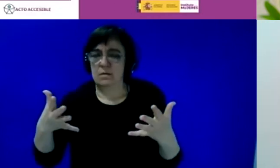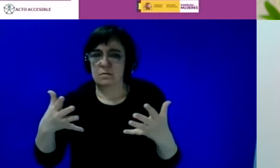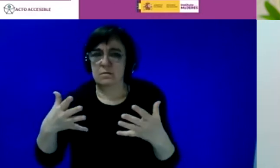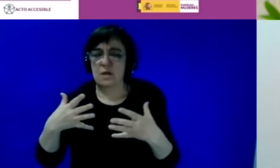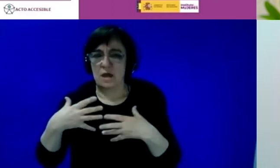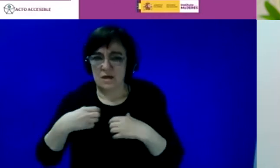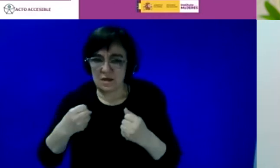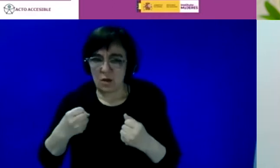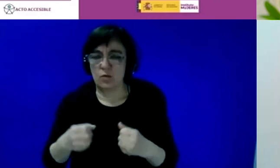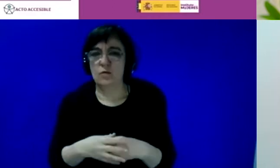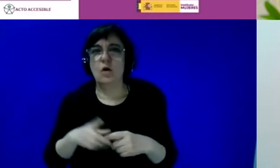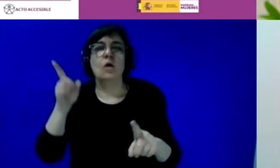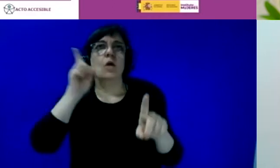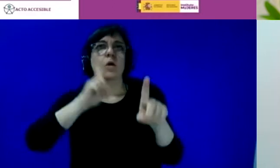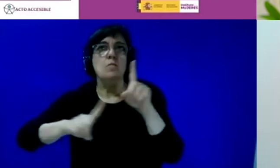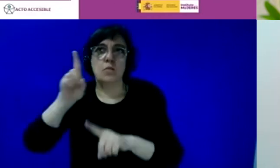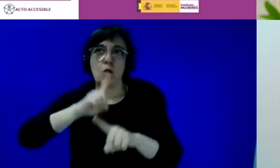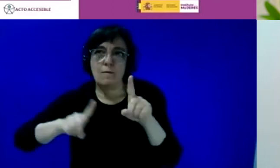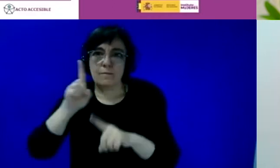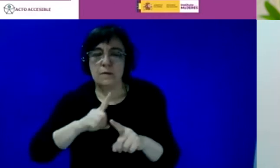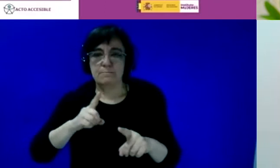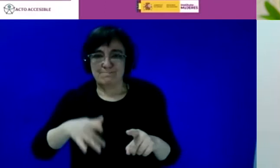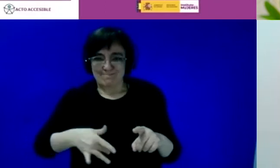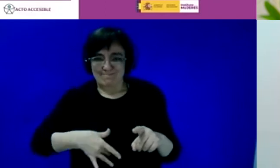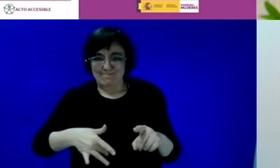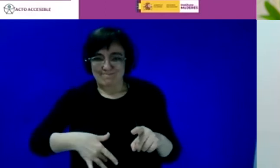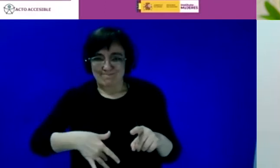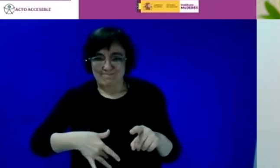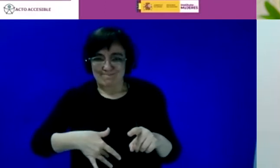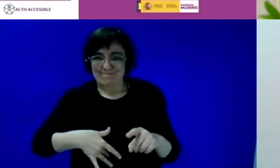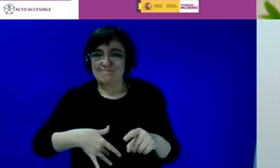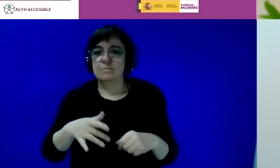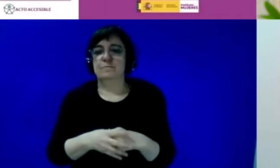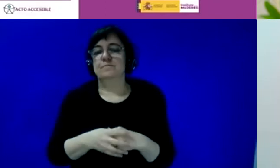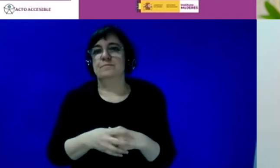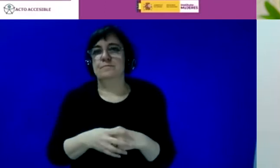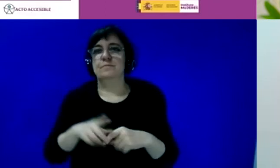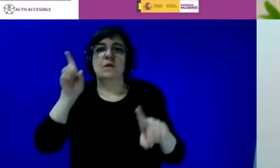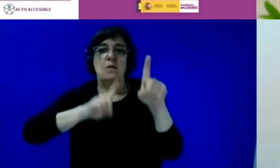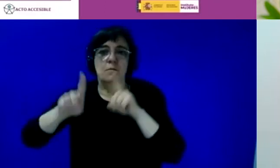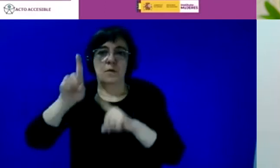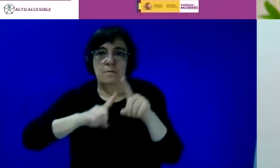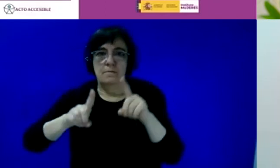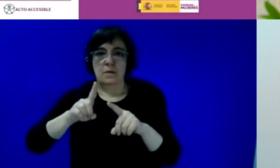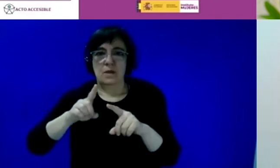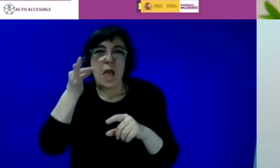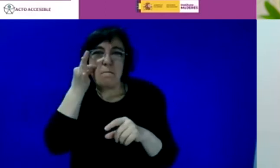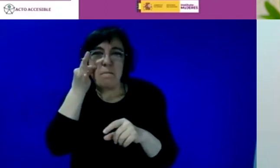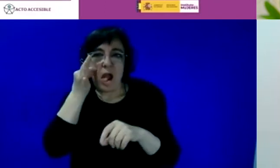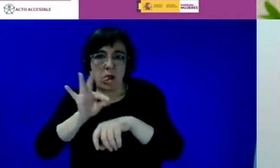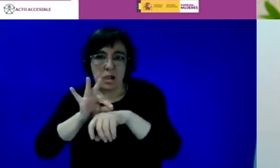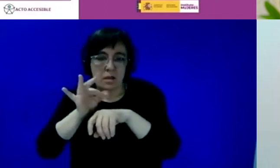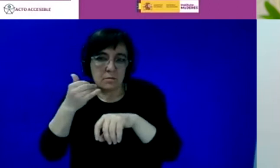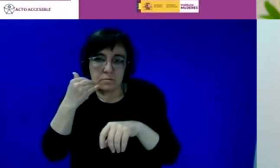gastrointestinal tracts, with the problems with their skin upon being not